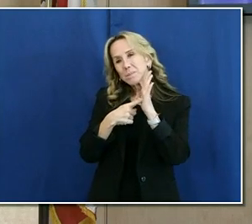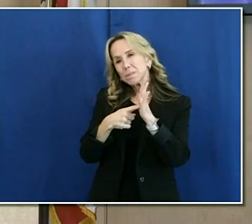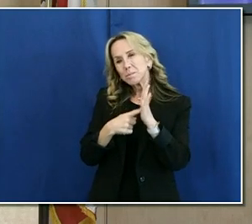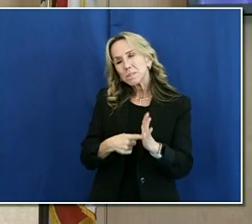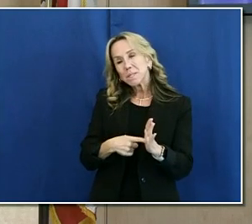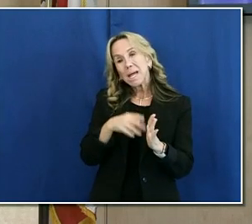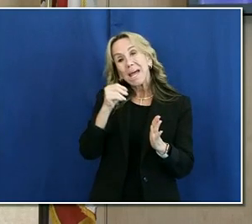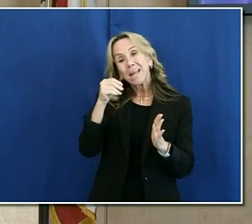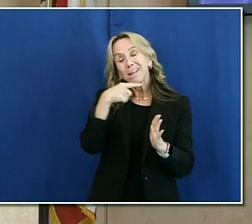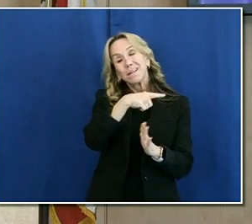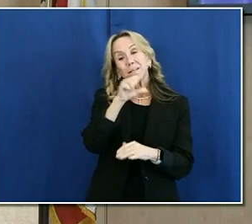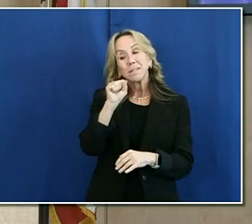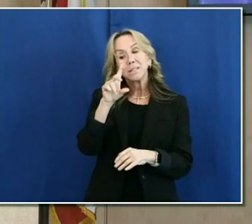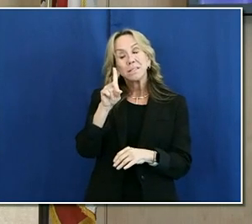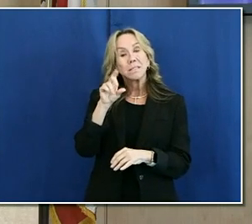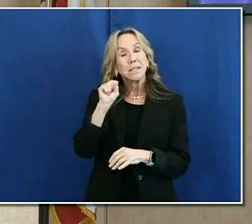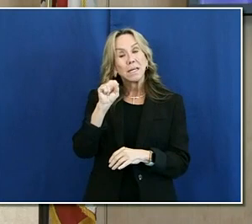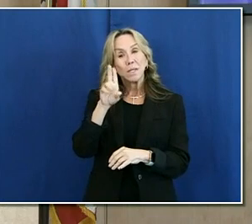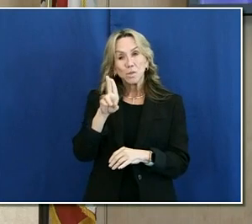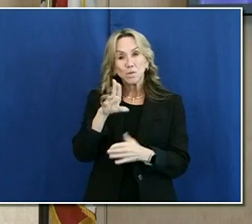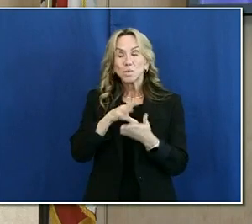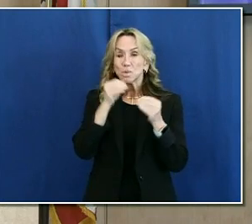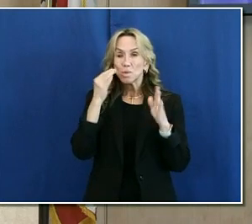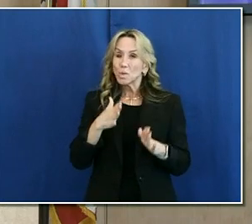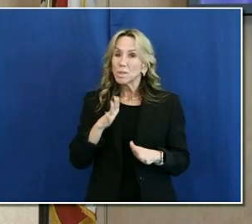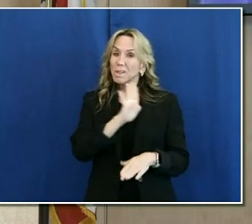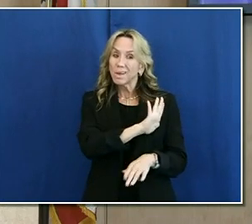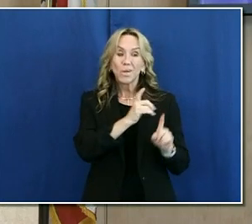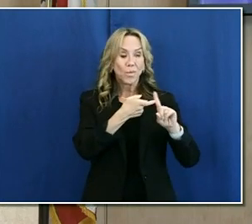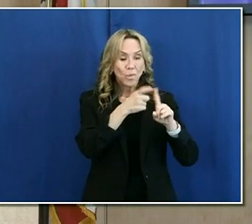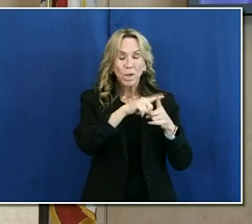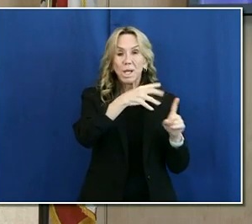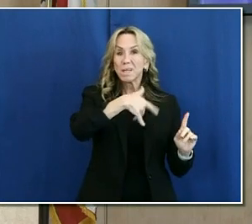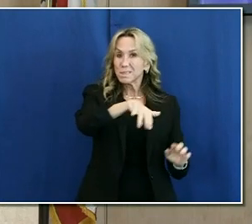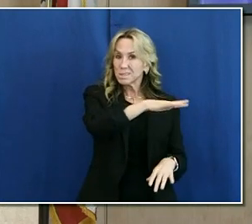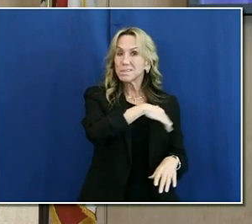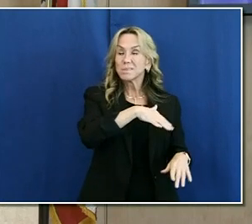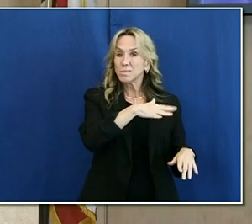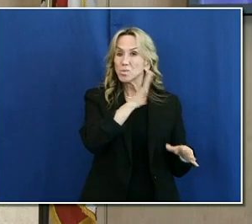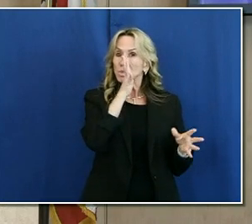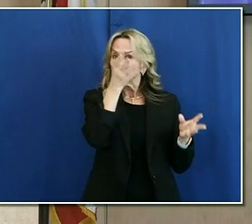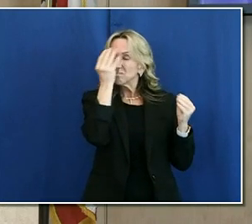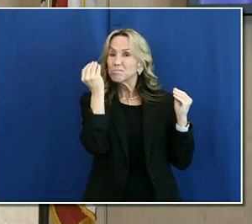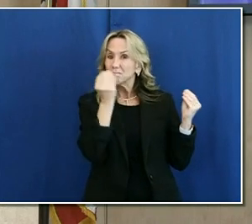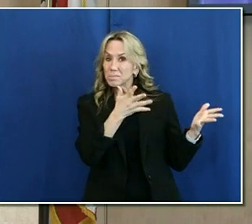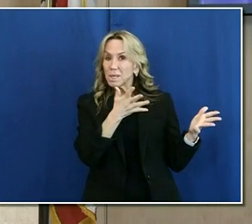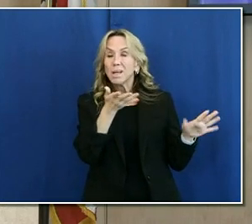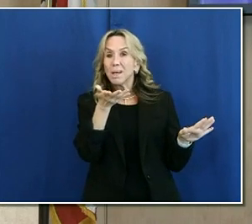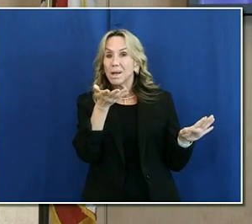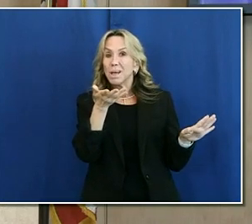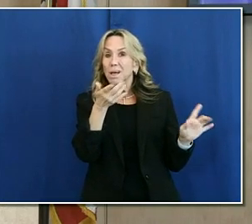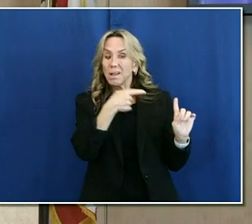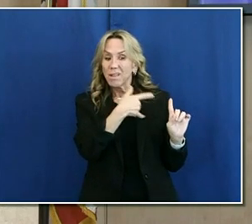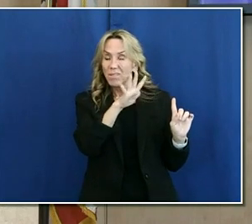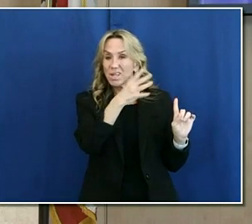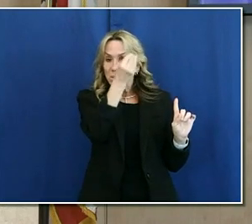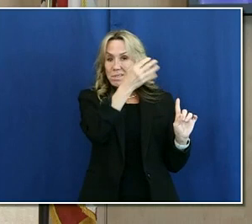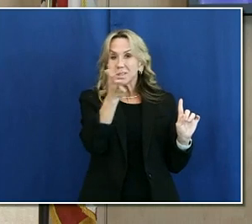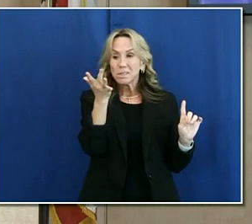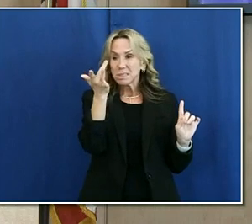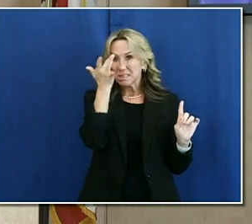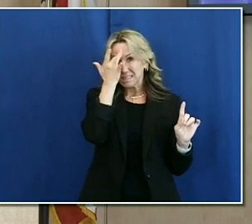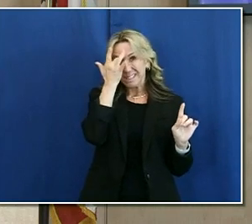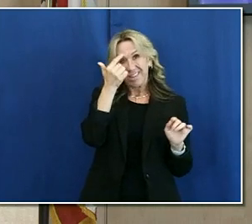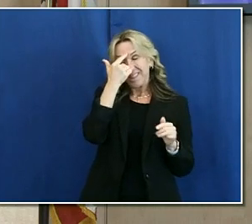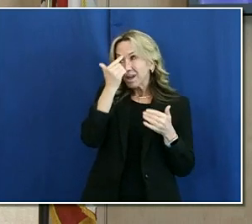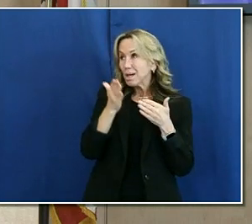SDSU students, your friends and classmates can tell you, if they're sick, this is no picnic.